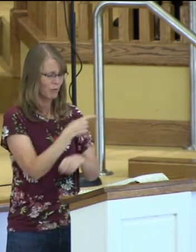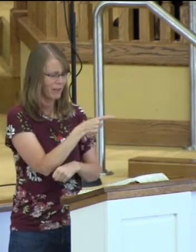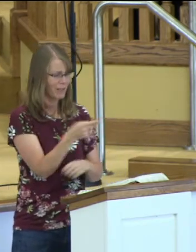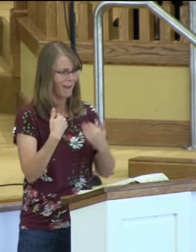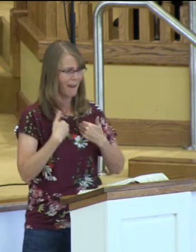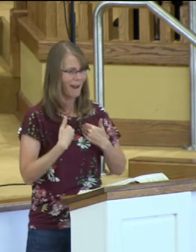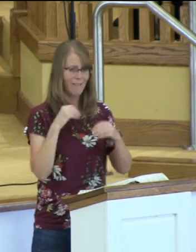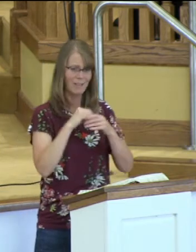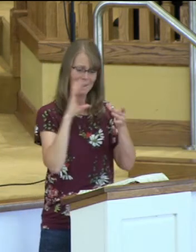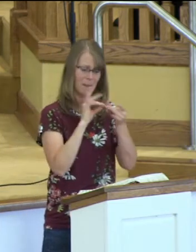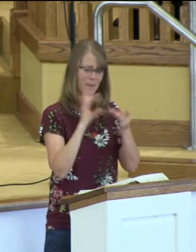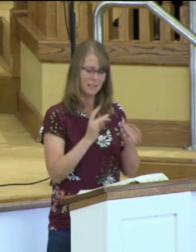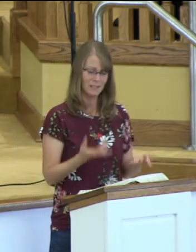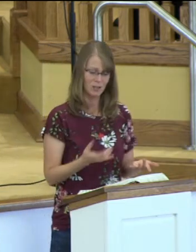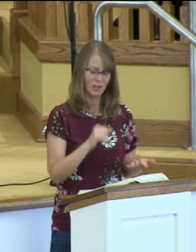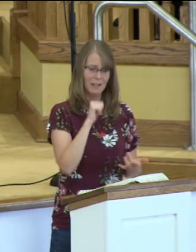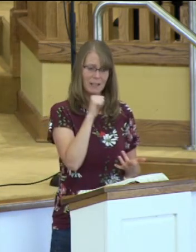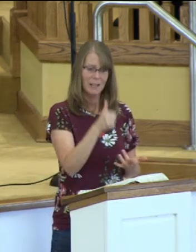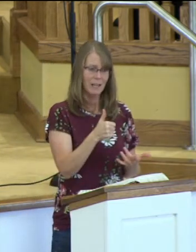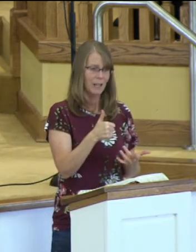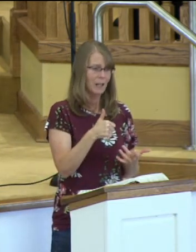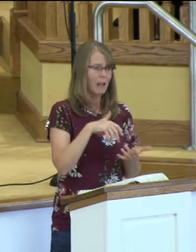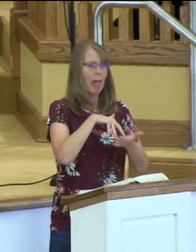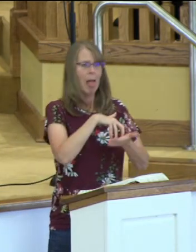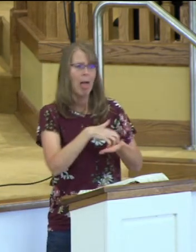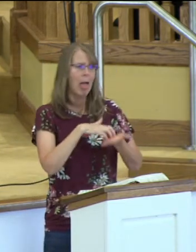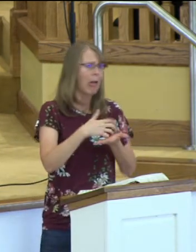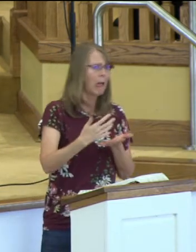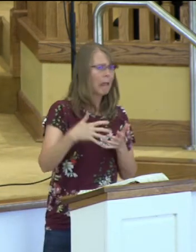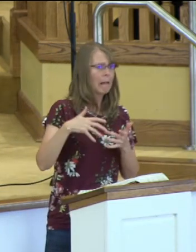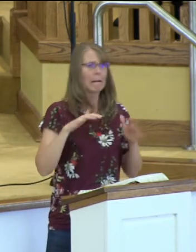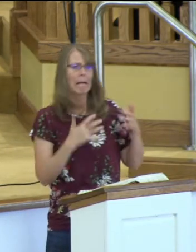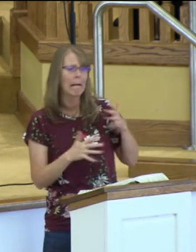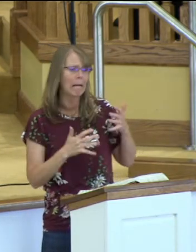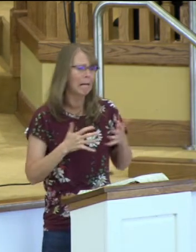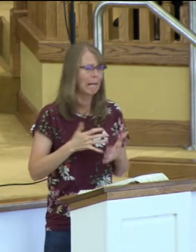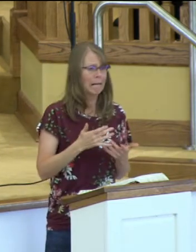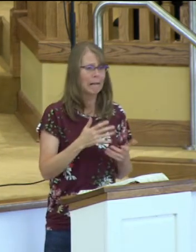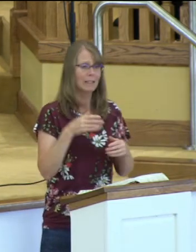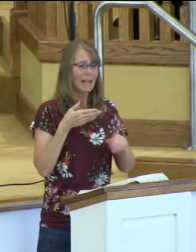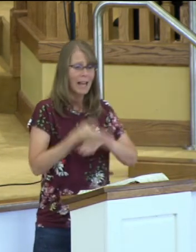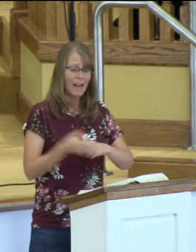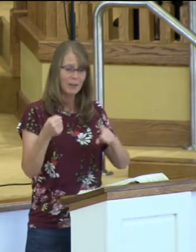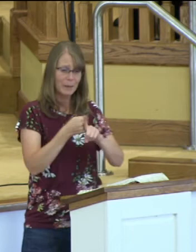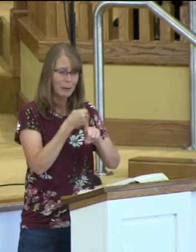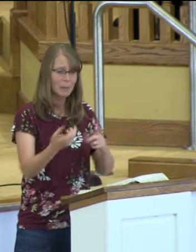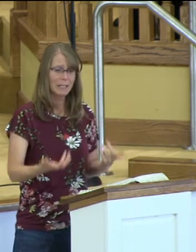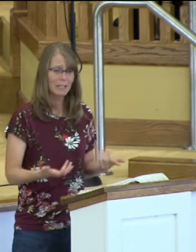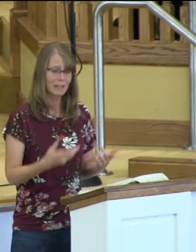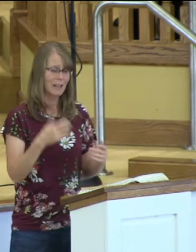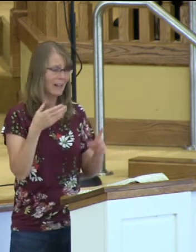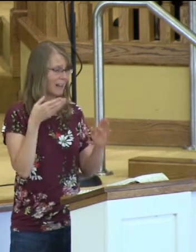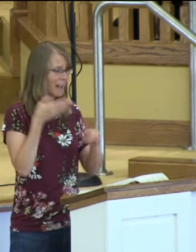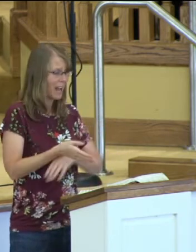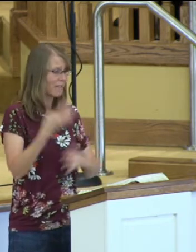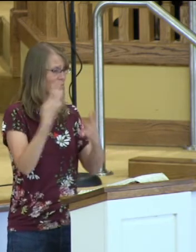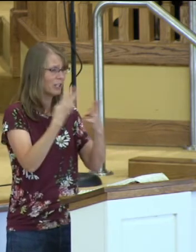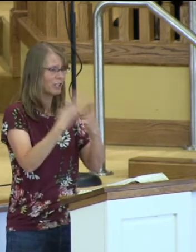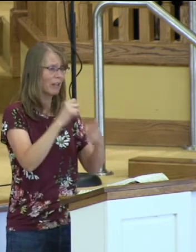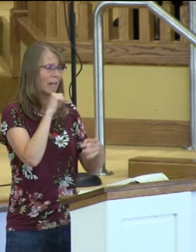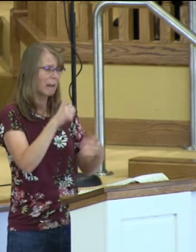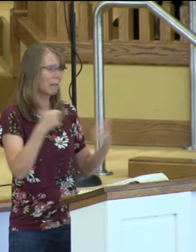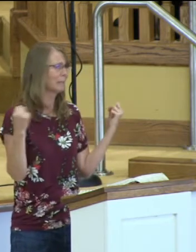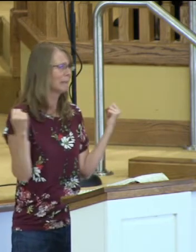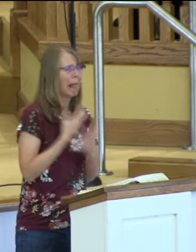the message. They did not waver after they got beat. They did not waver after they were in jail. No,